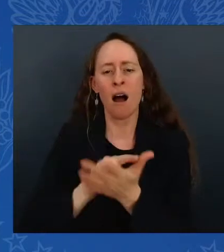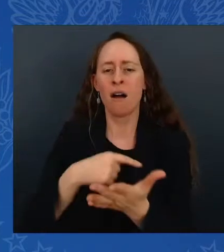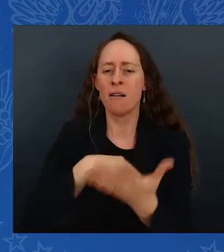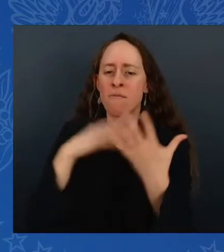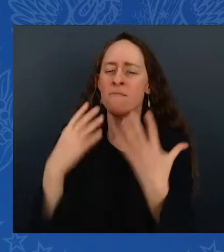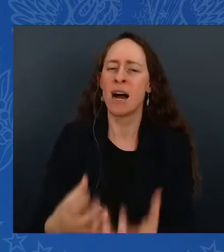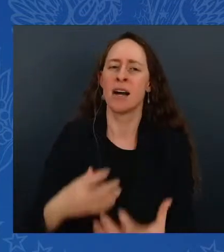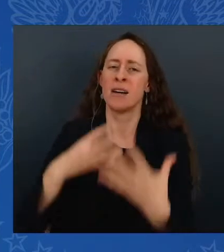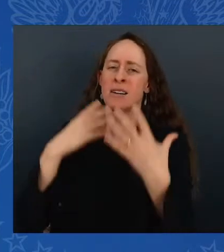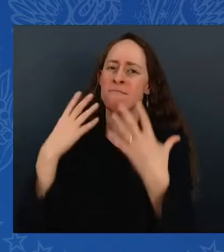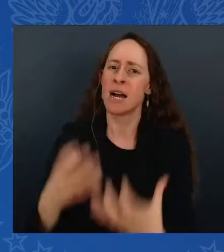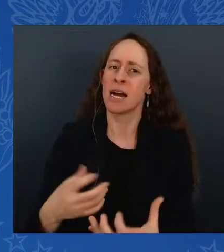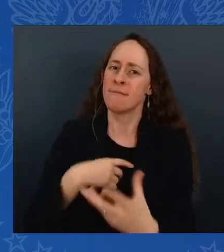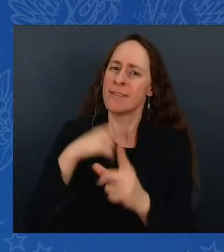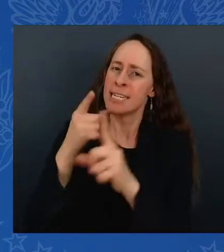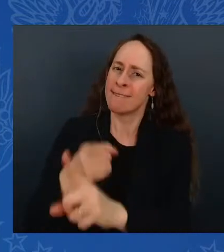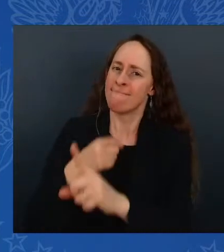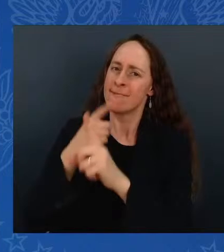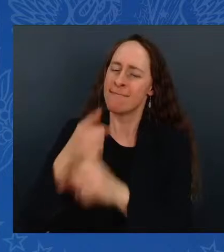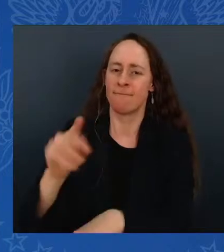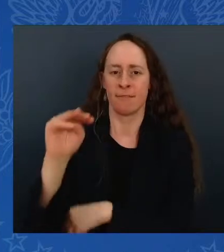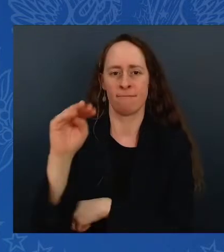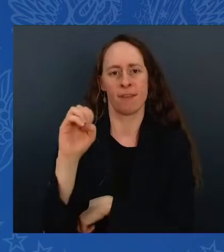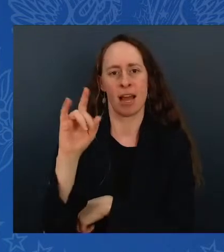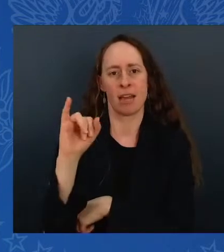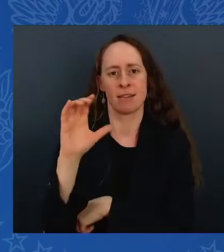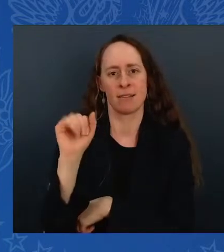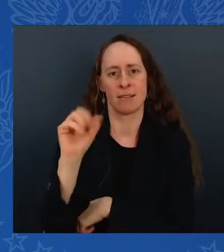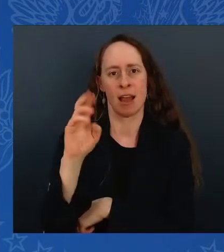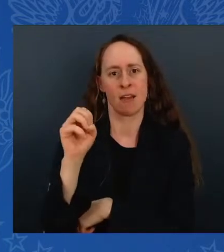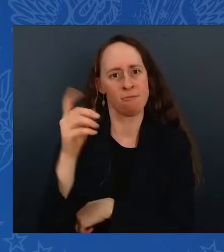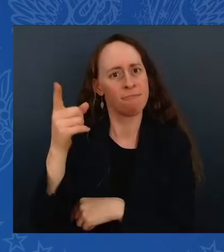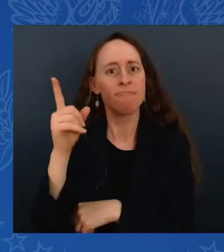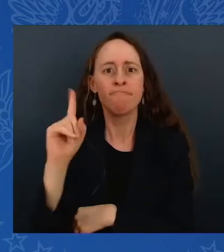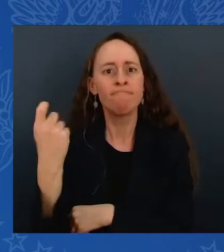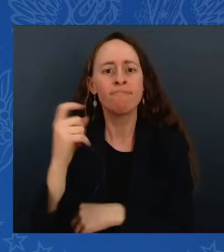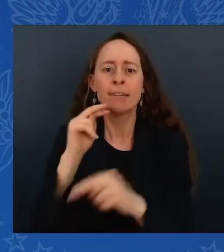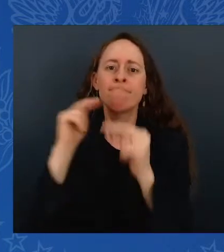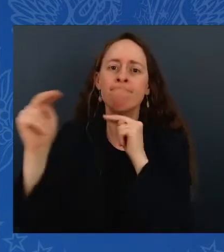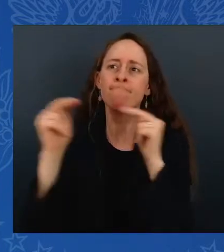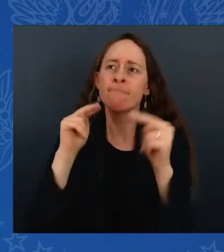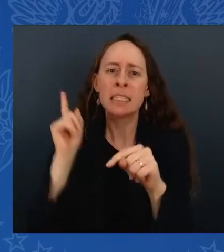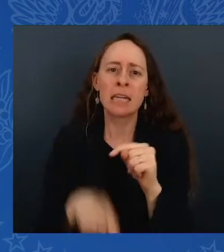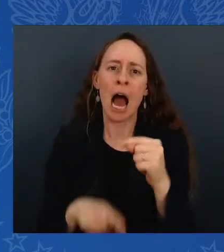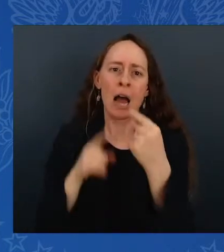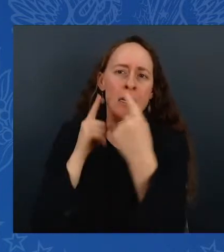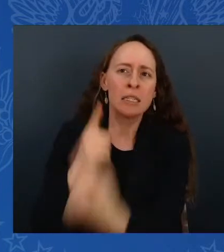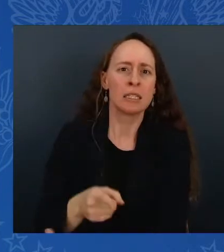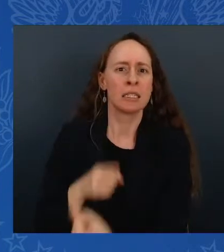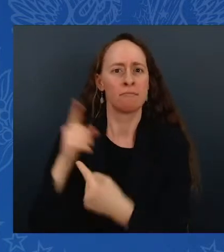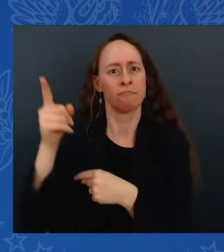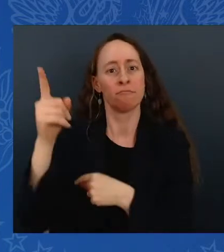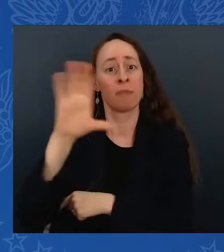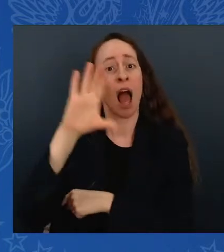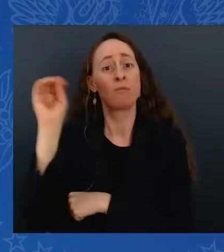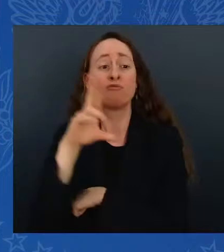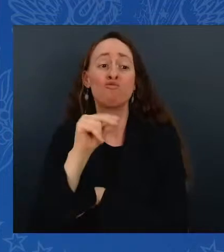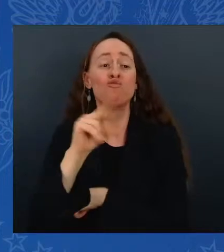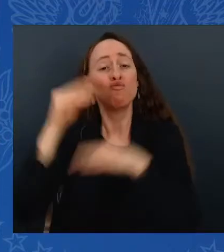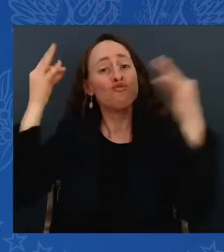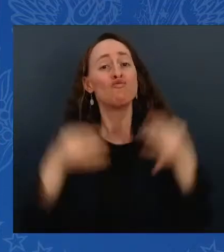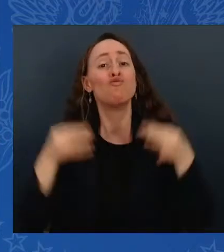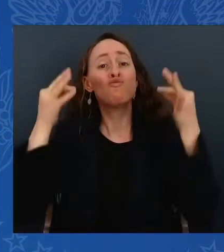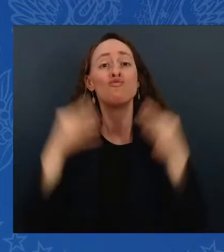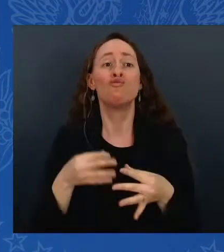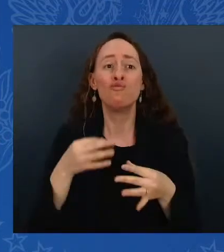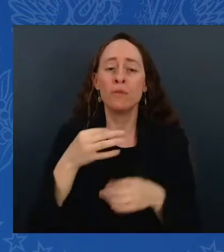prices was Medicare. For years, many other members of Congress fought for decades to change that